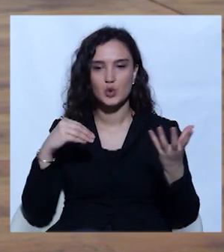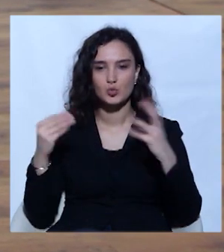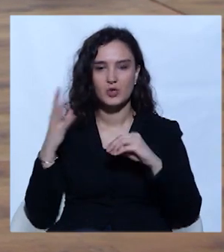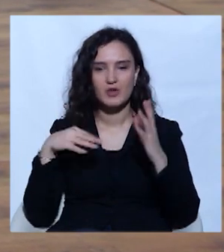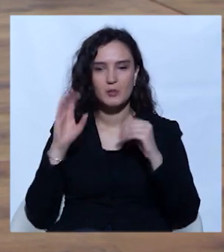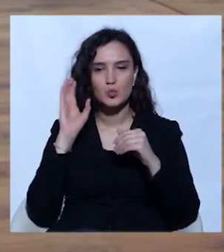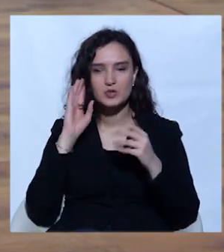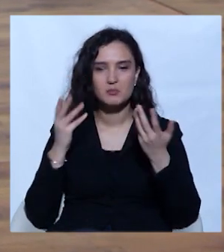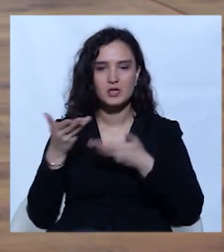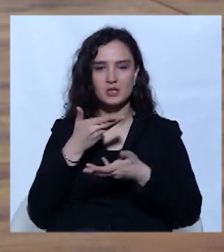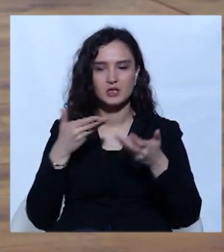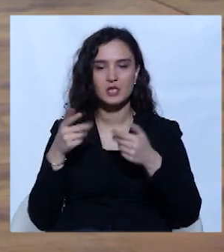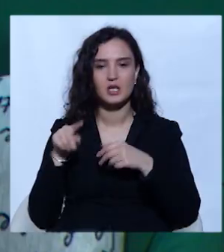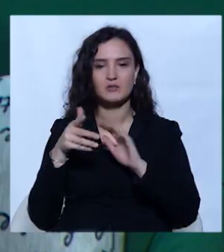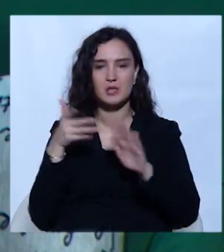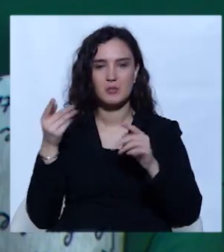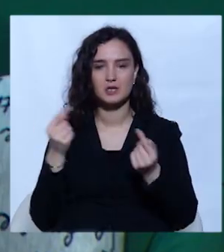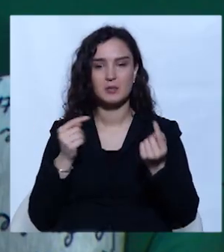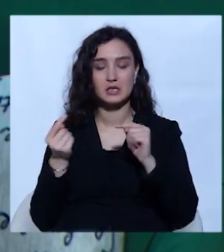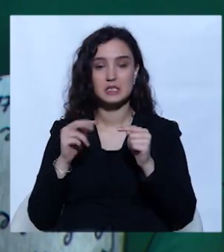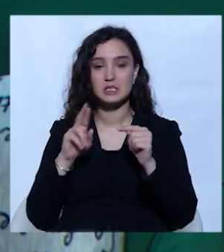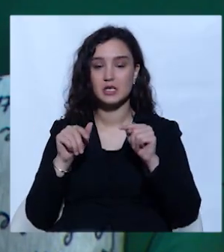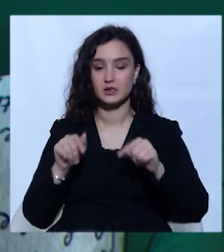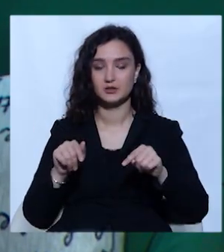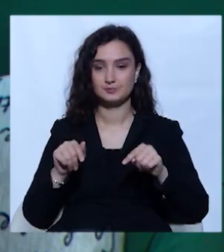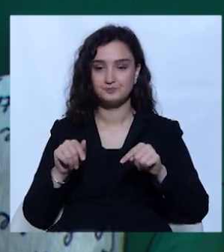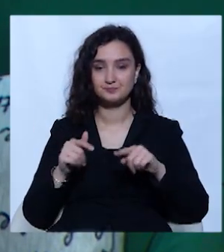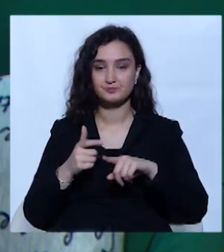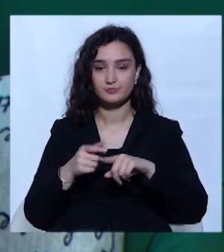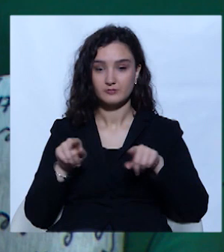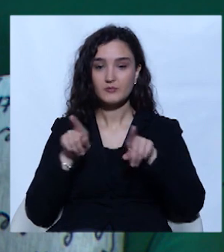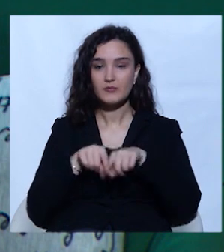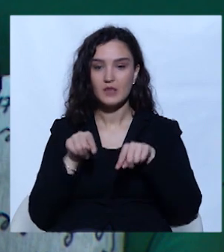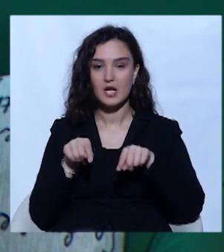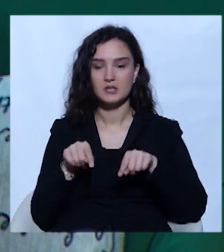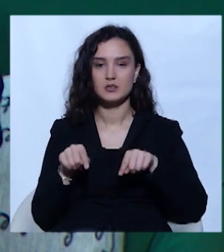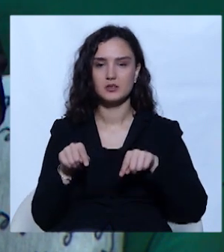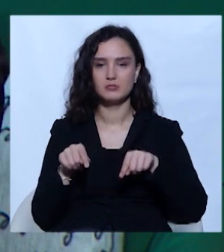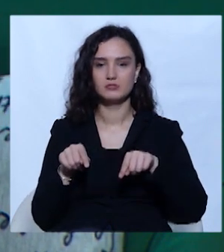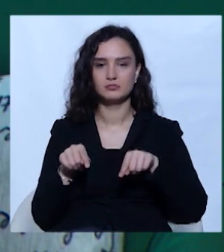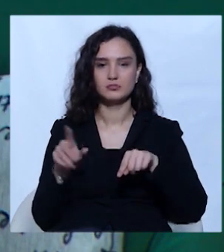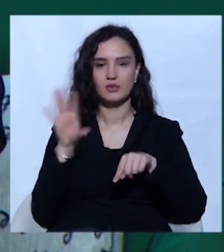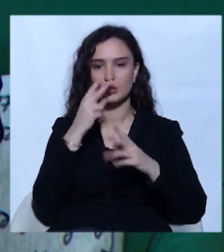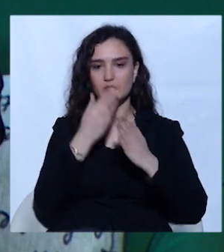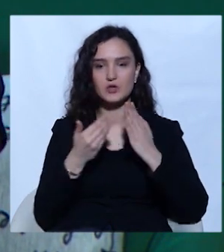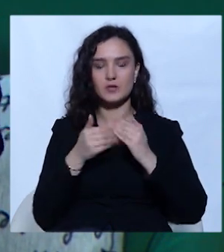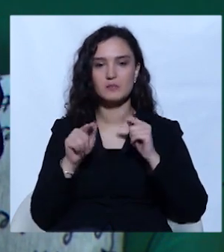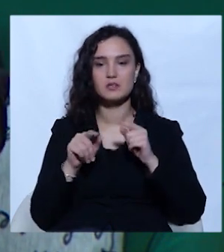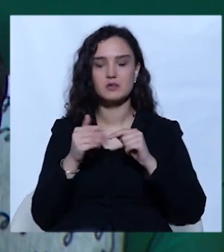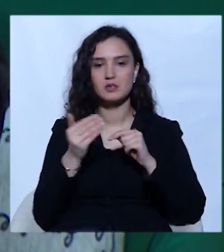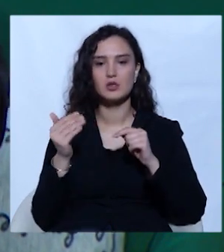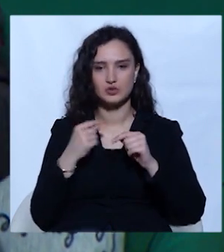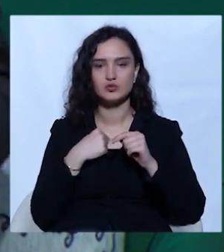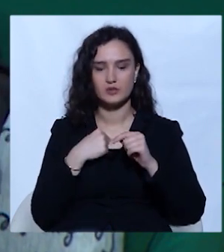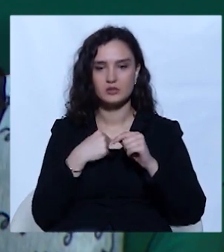to each other, we all understand each other. So the style, in a way, it's like that. The style shows us everyone's perspective, and we get